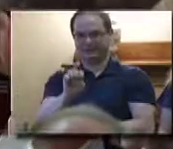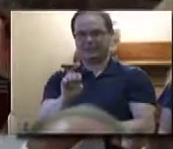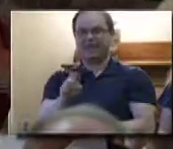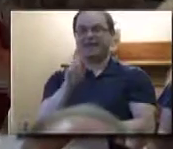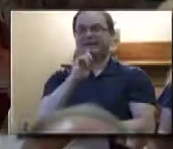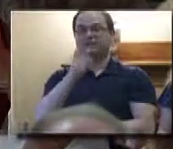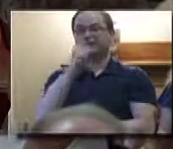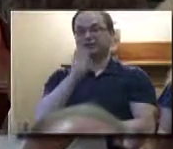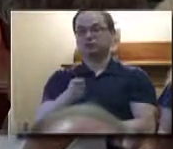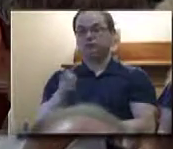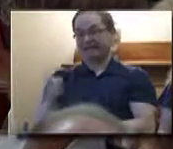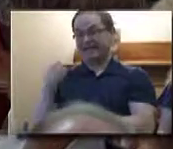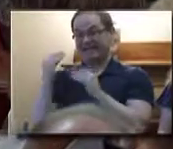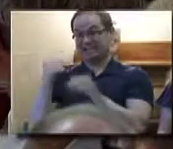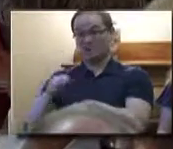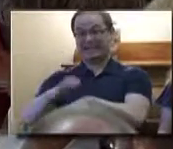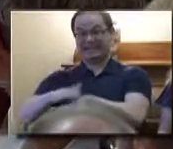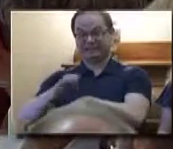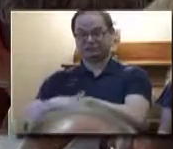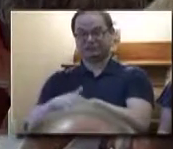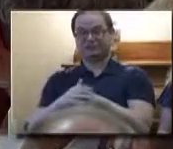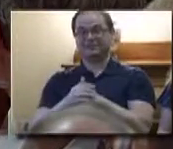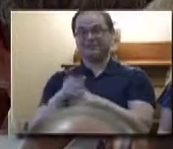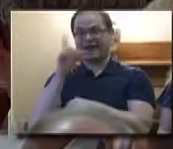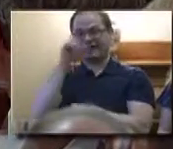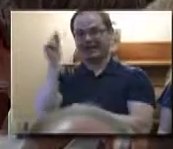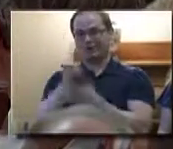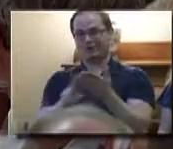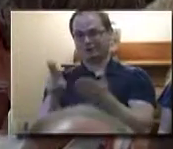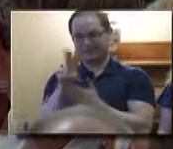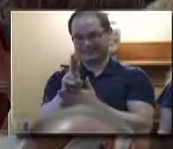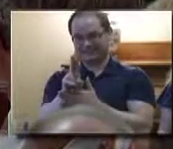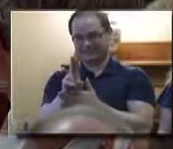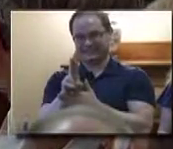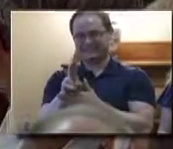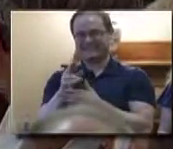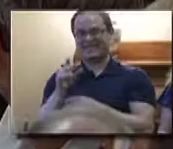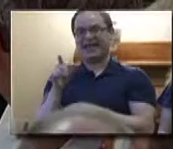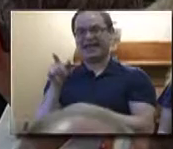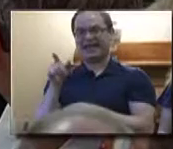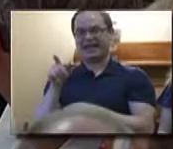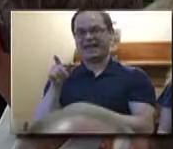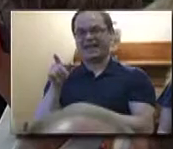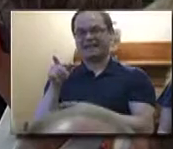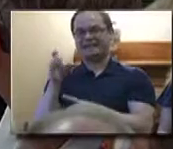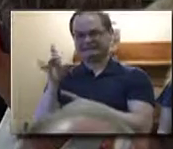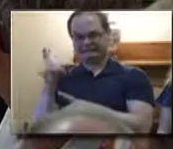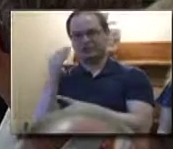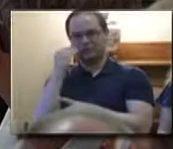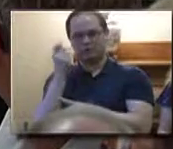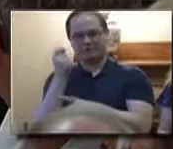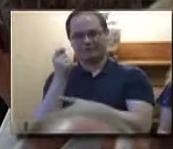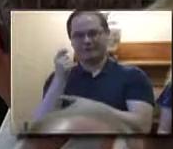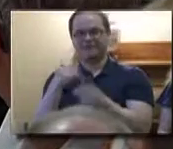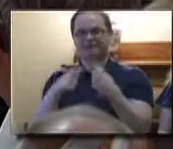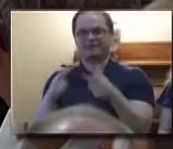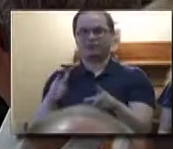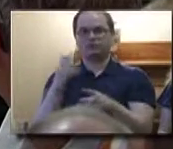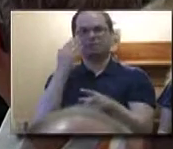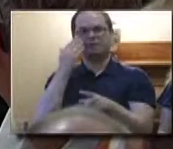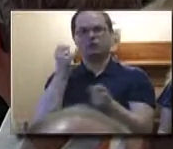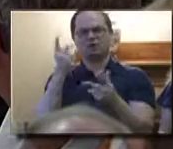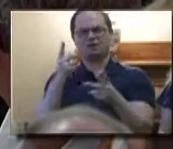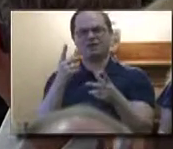very interesting. He taught English at Gallaudet and knew no sign language. But what he noticed was a lot of